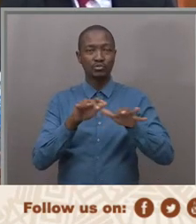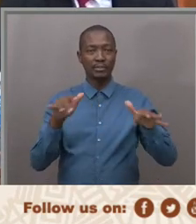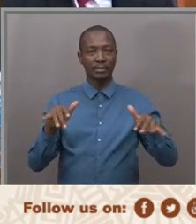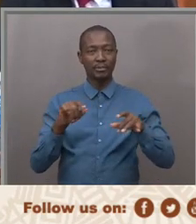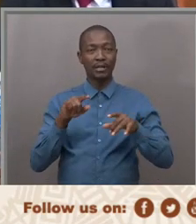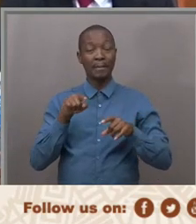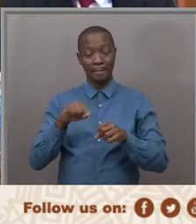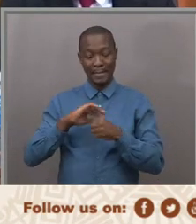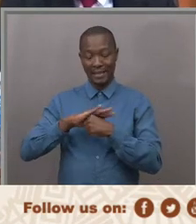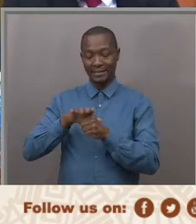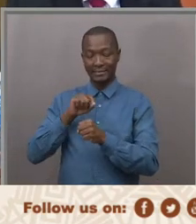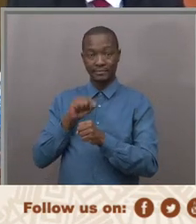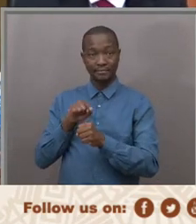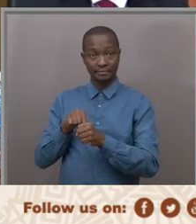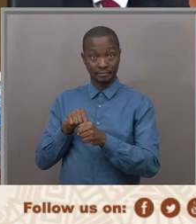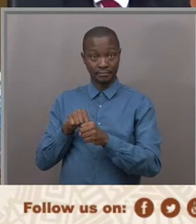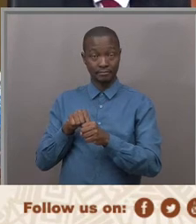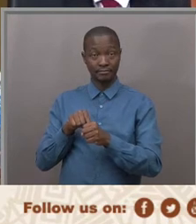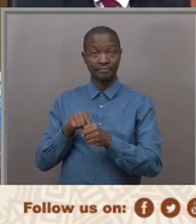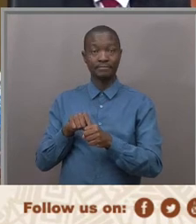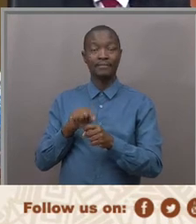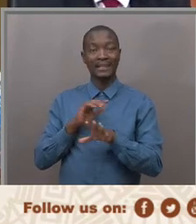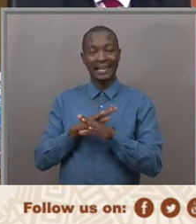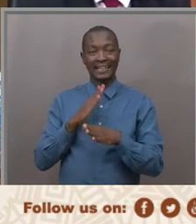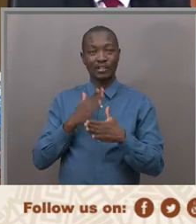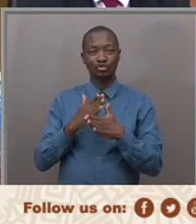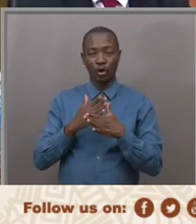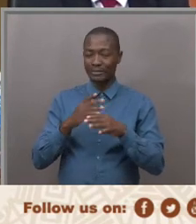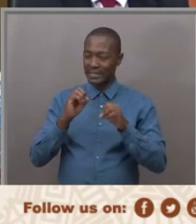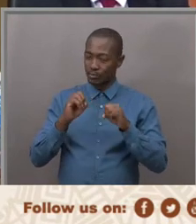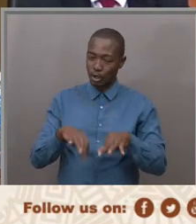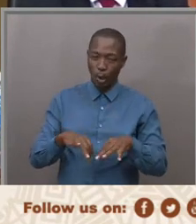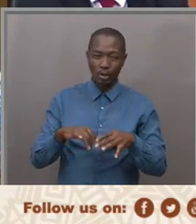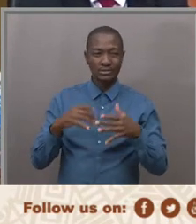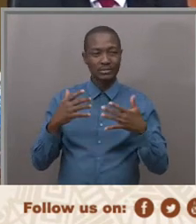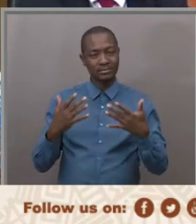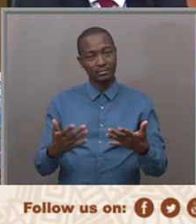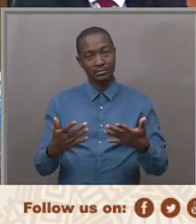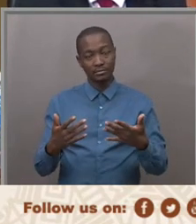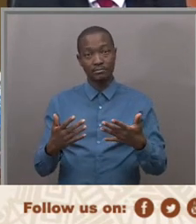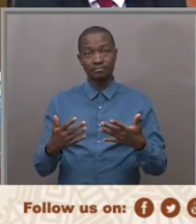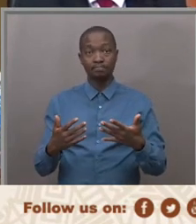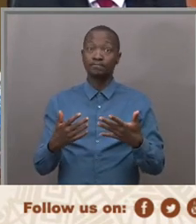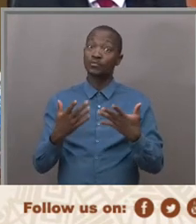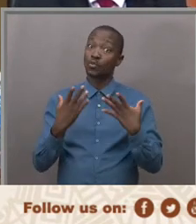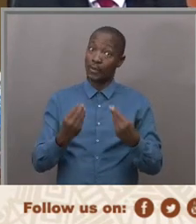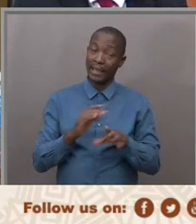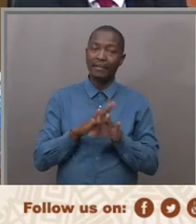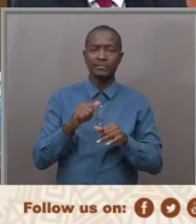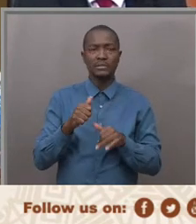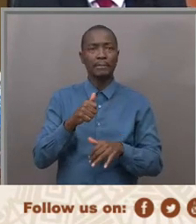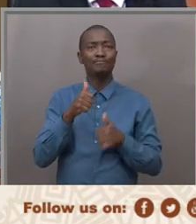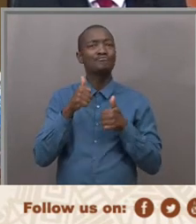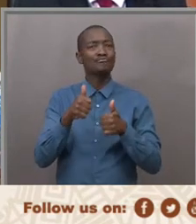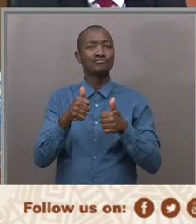by COVID-19 and the jobs that were lost, we have some piece of good news today.